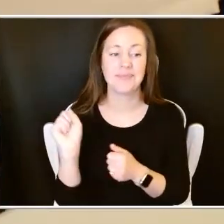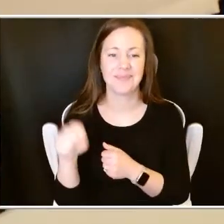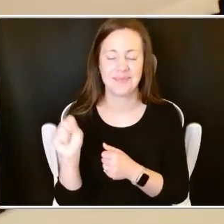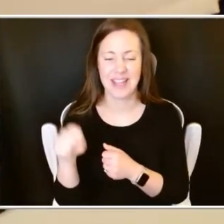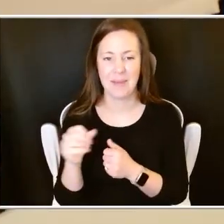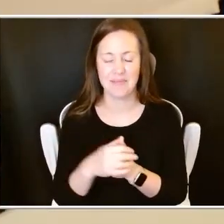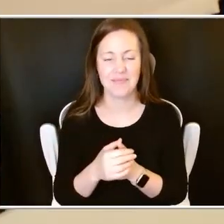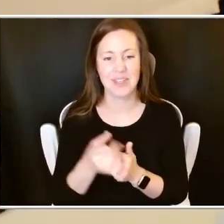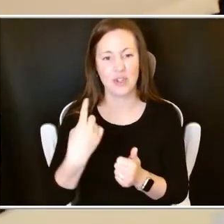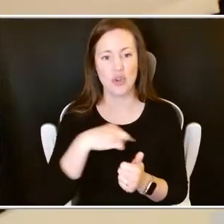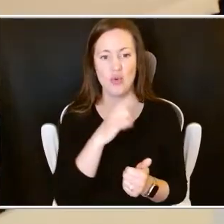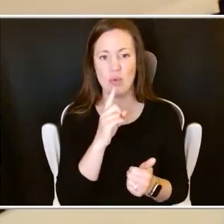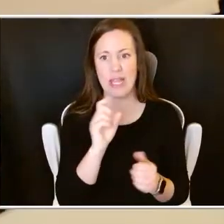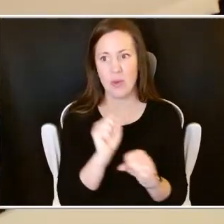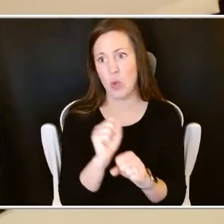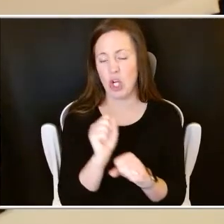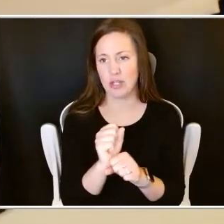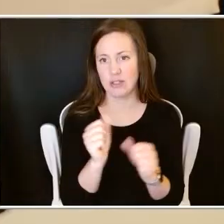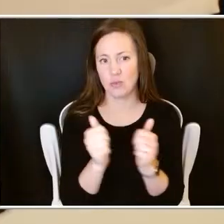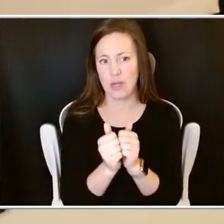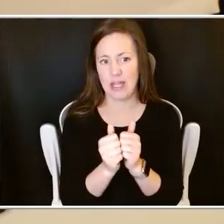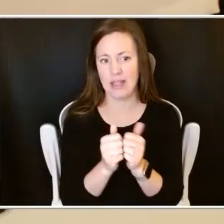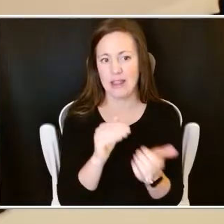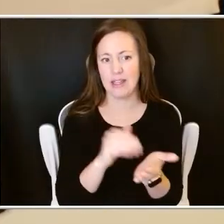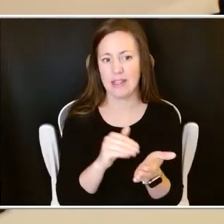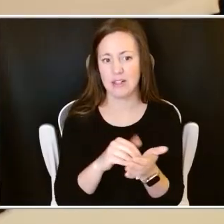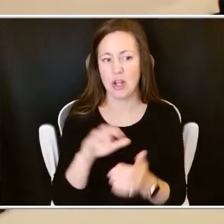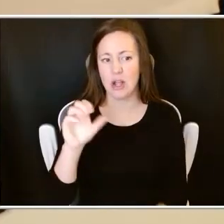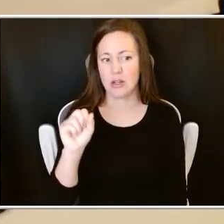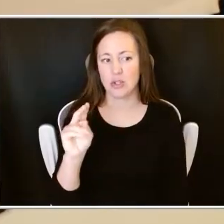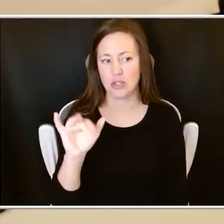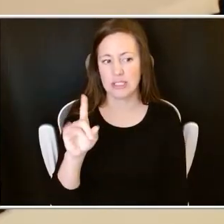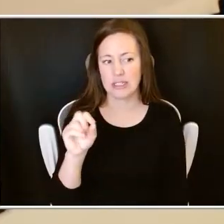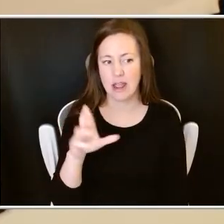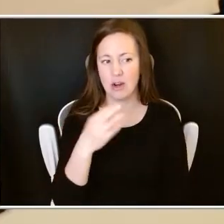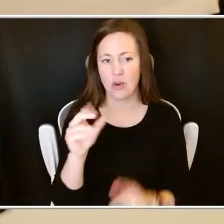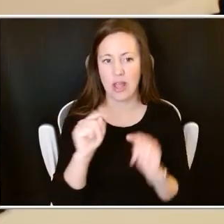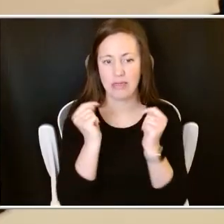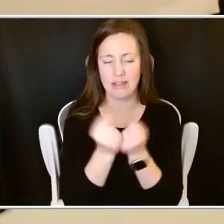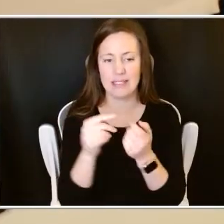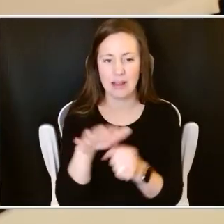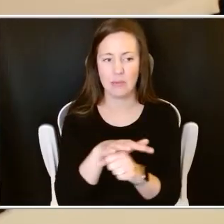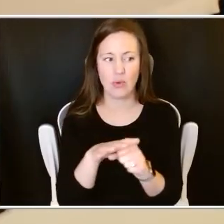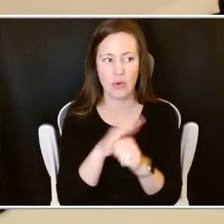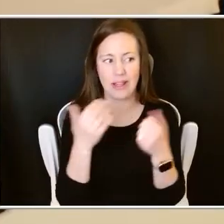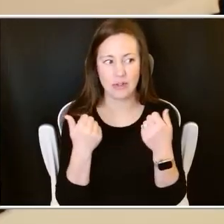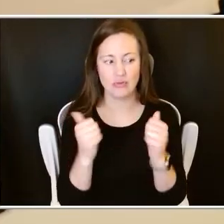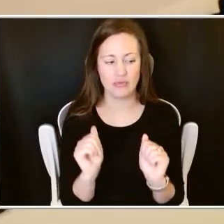So we worked with Dr. Snyder and the team locally to try to get this